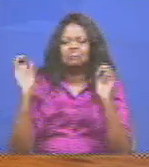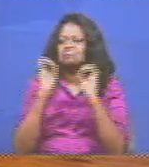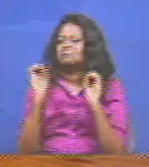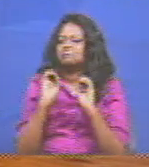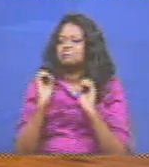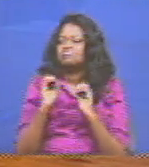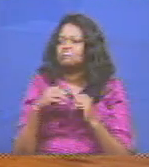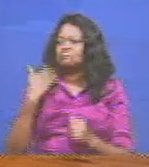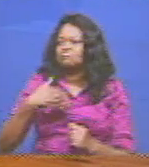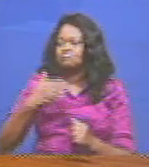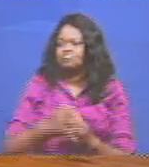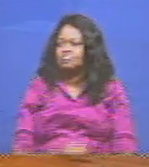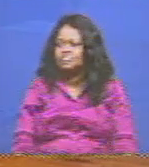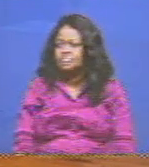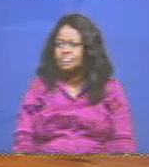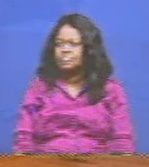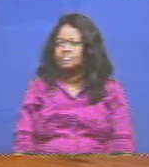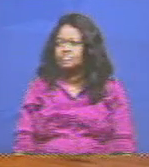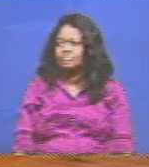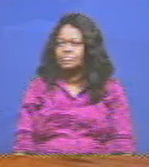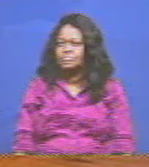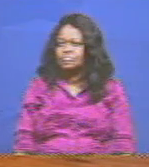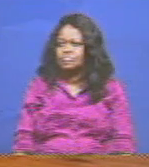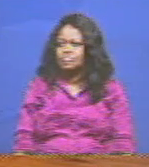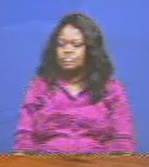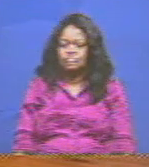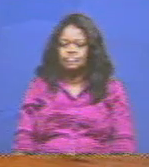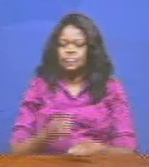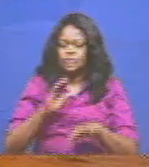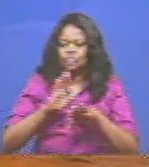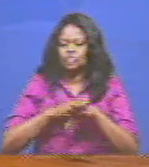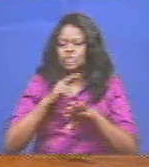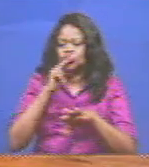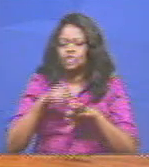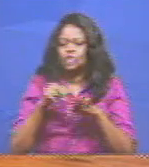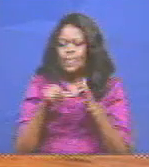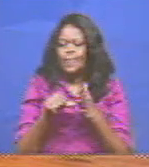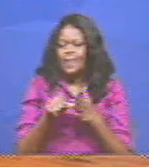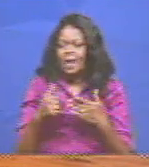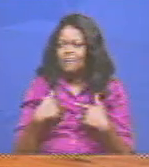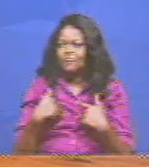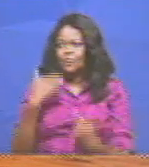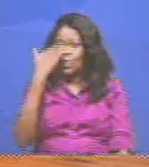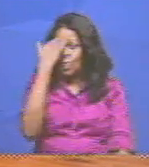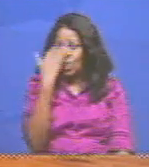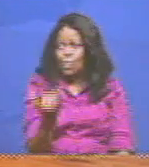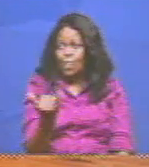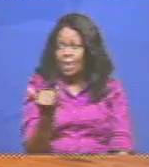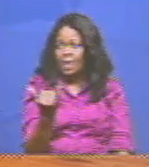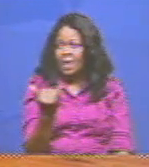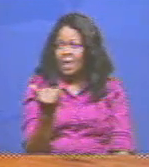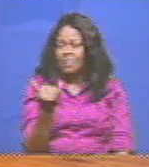think, you know, the Kikuyu nation is in a dilemma. Okay. Because if you look at the history